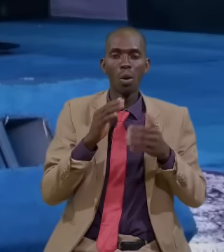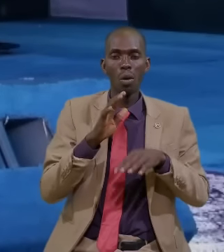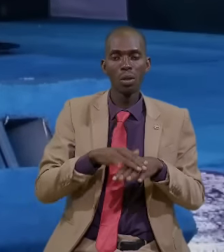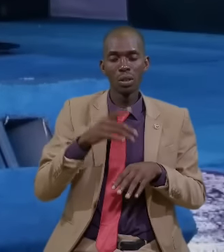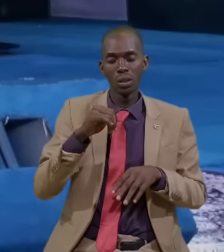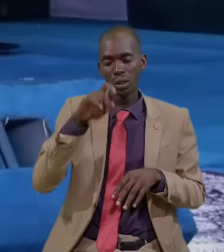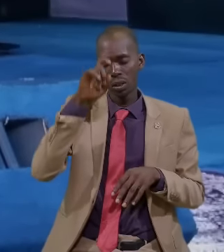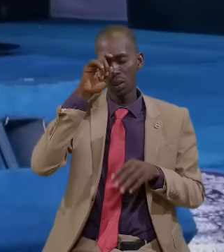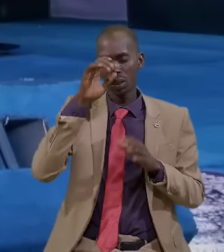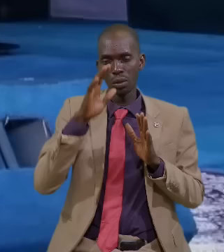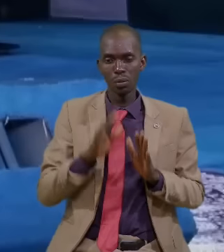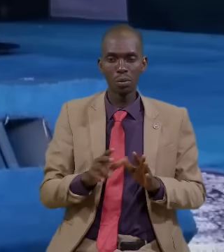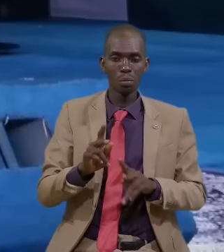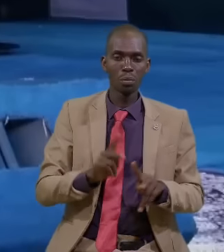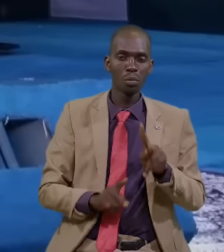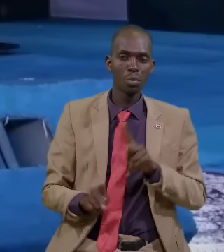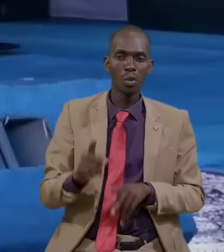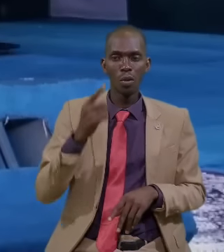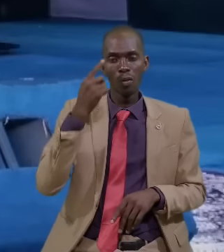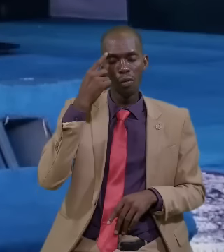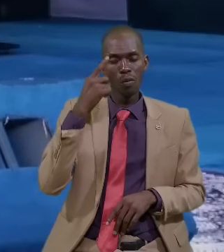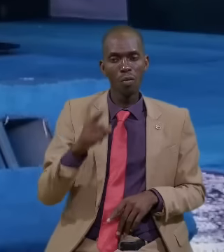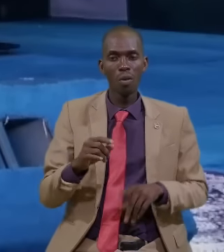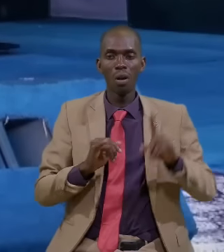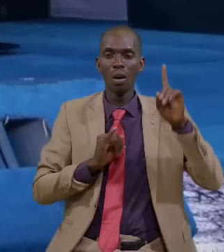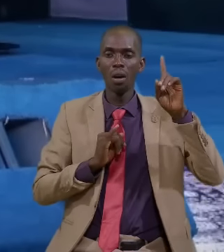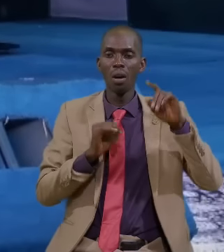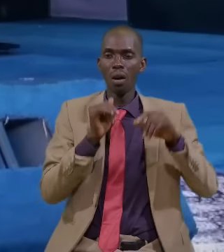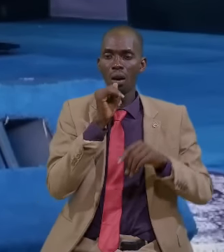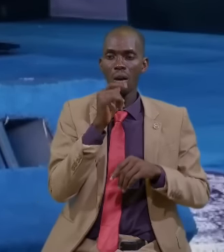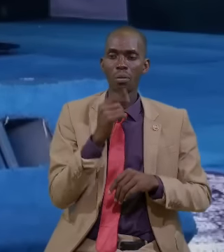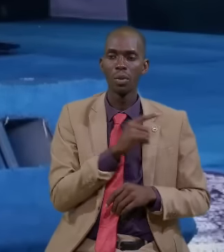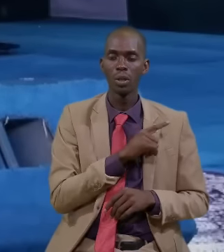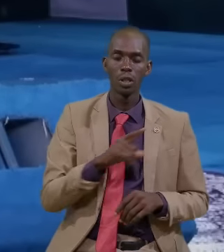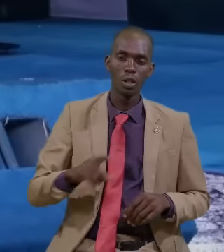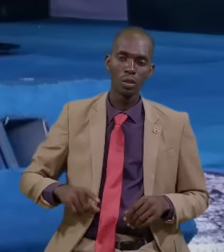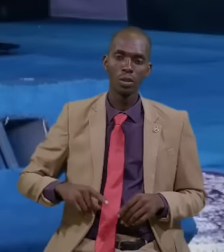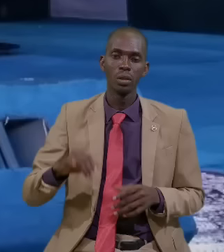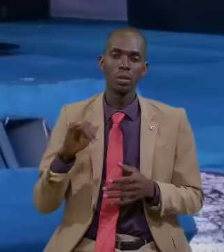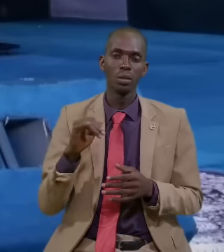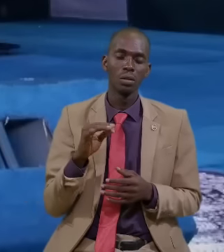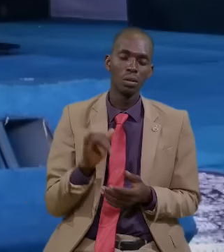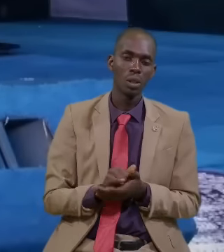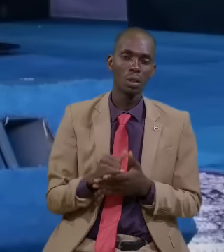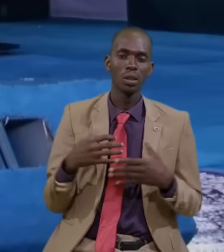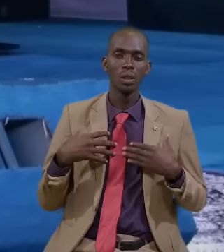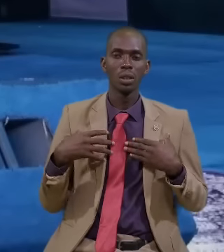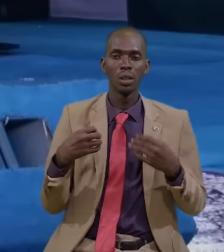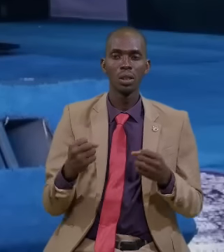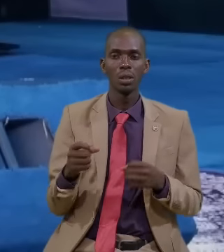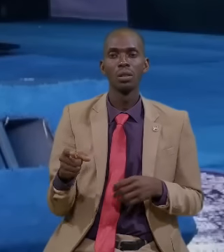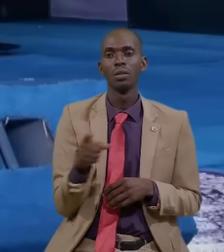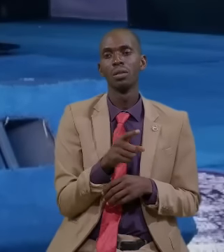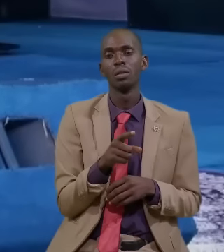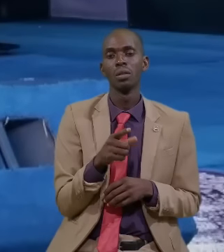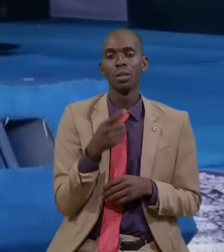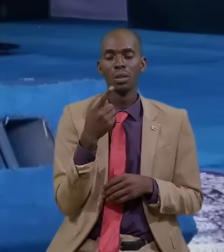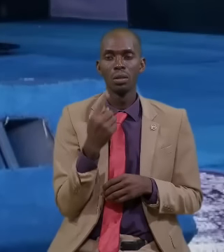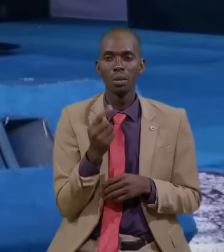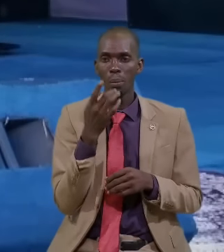I am the Lord that healeth thee. The promised